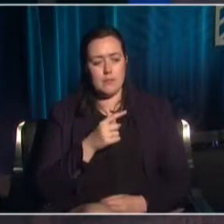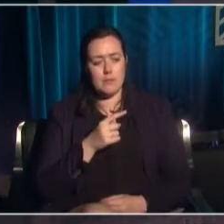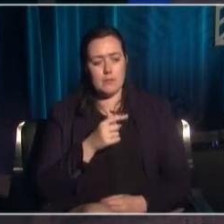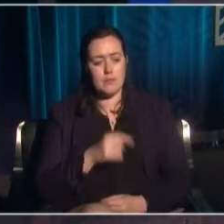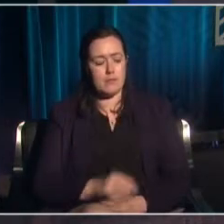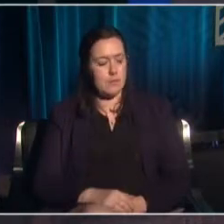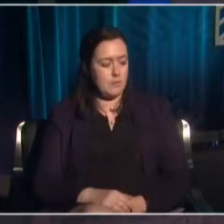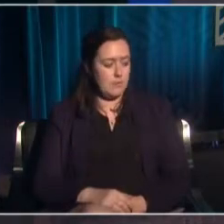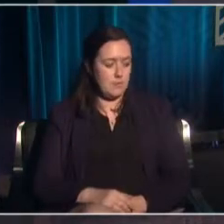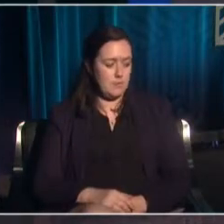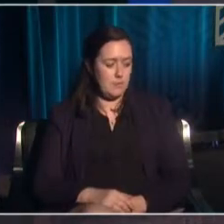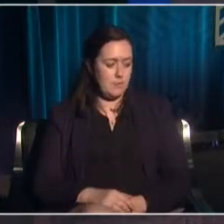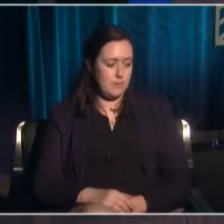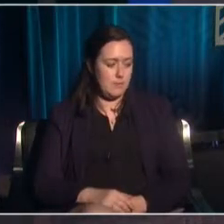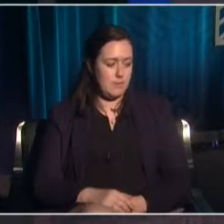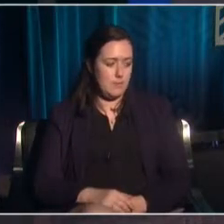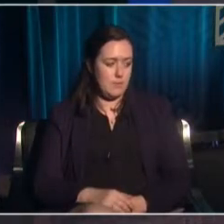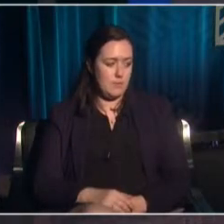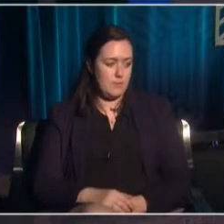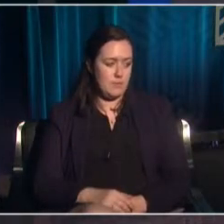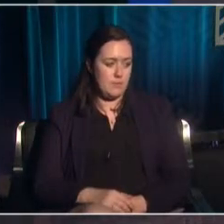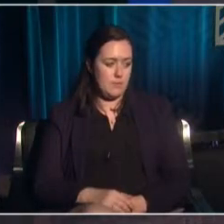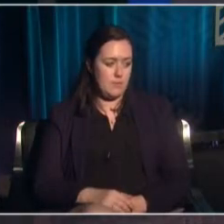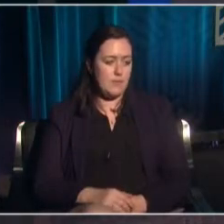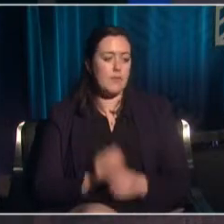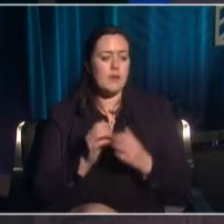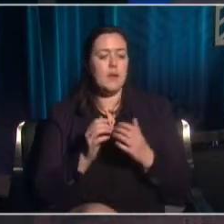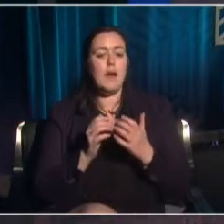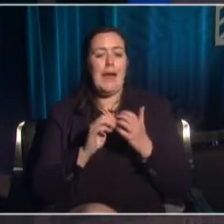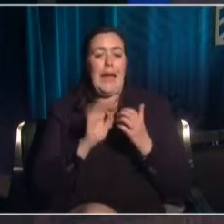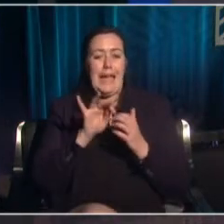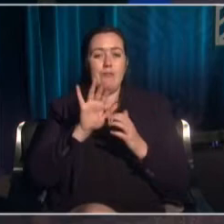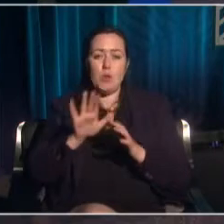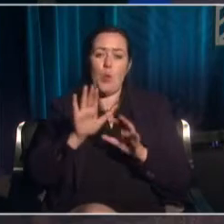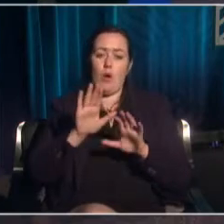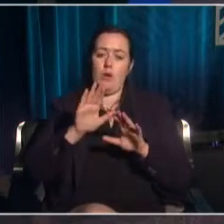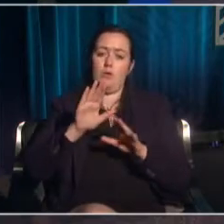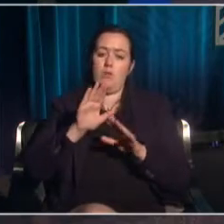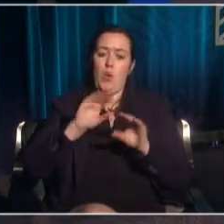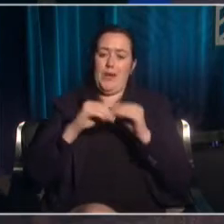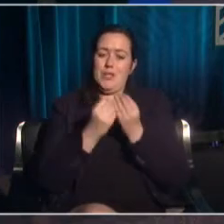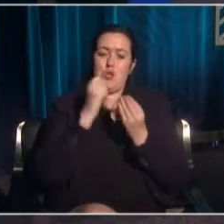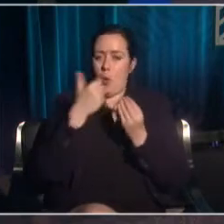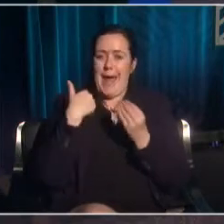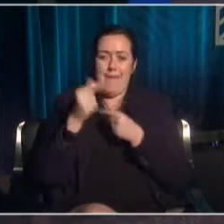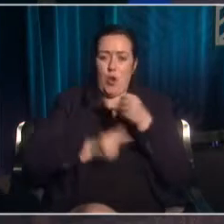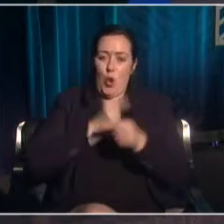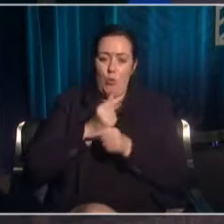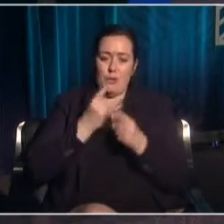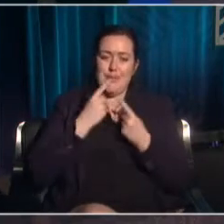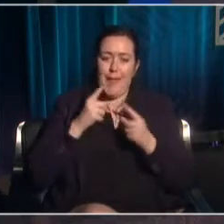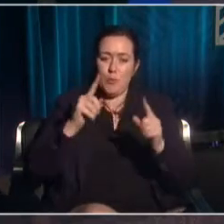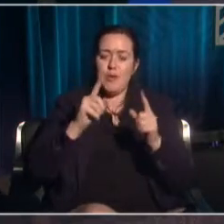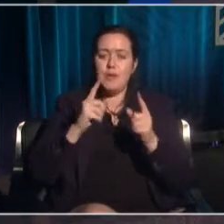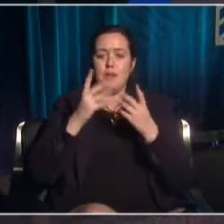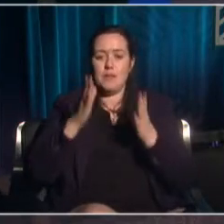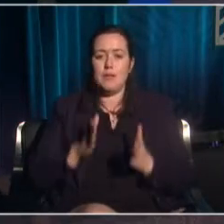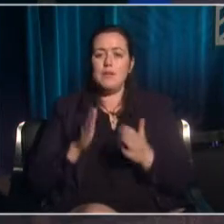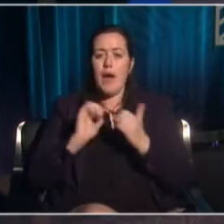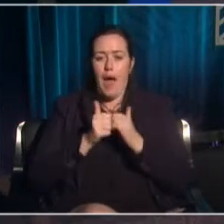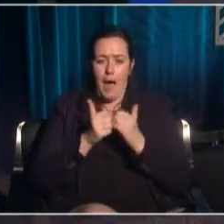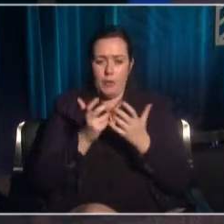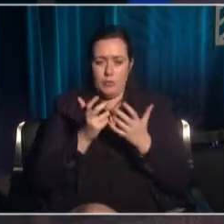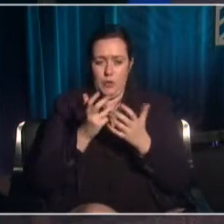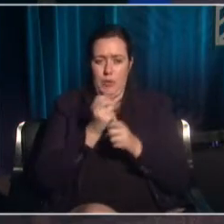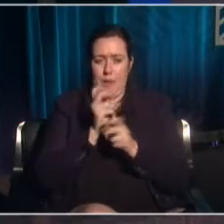you get people to respond to your organization if you don't have global celebrities, but I suspect you didn't when you first started. I will say the Hamburg Festival